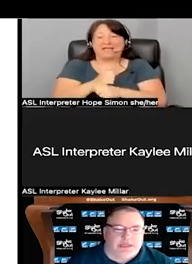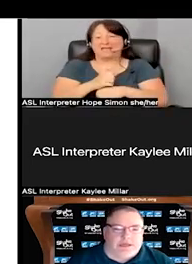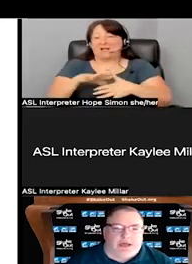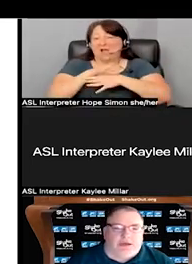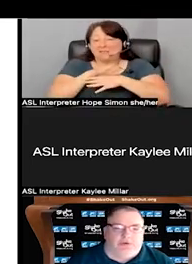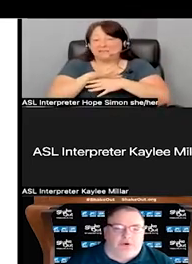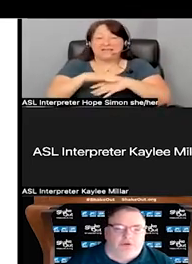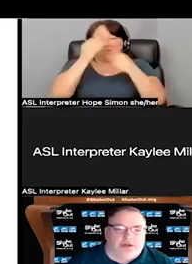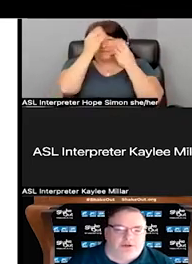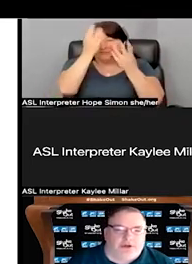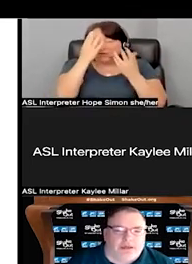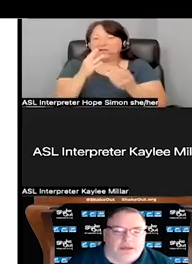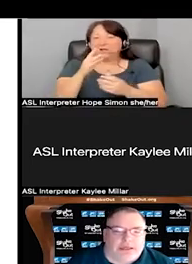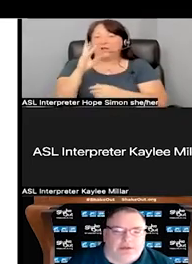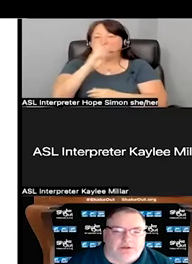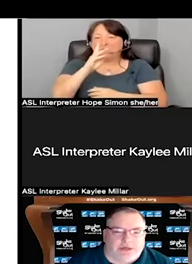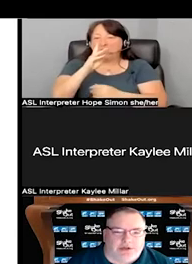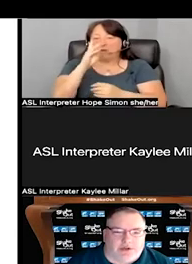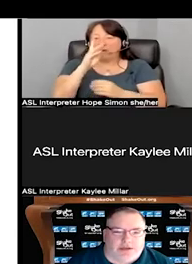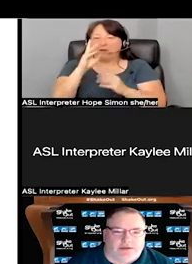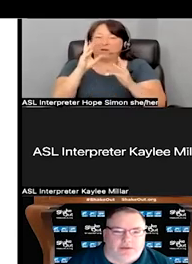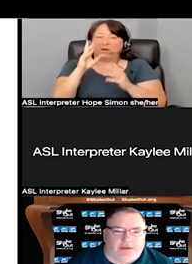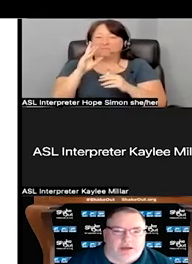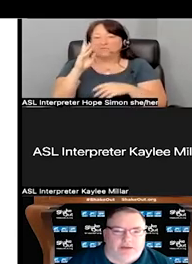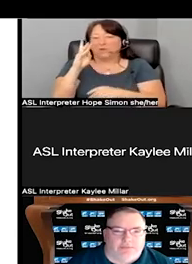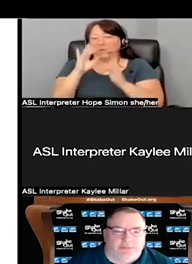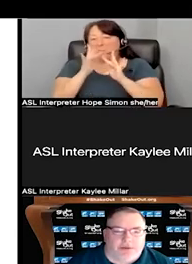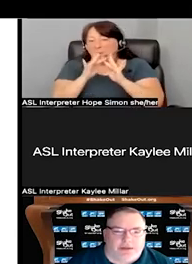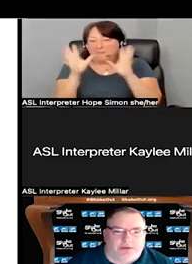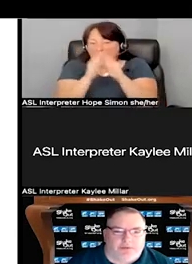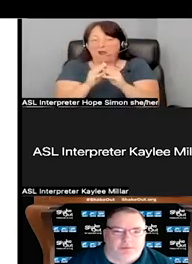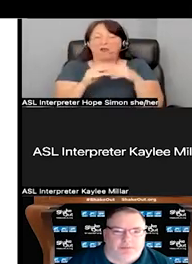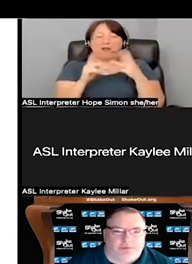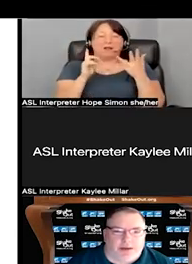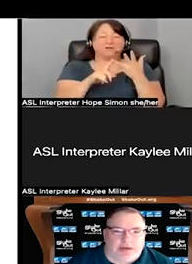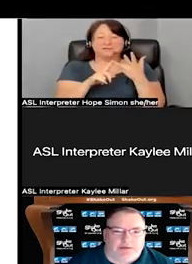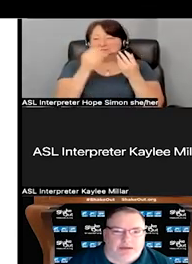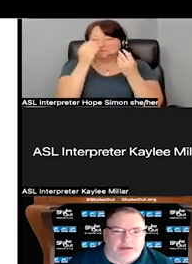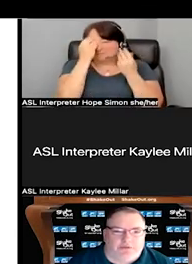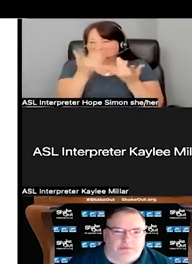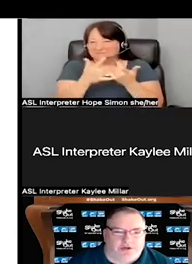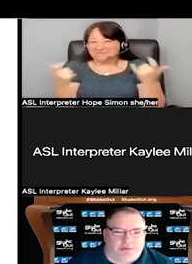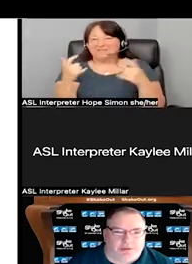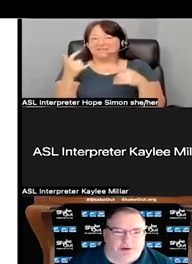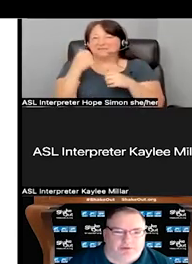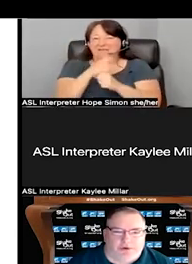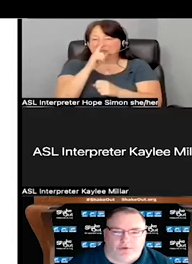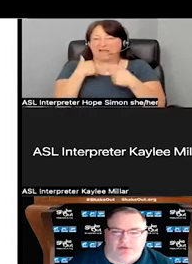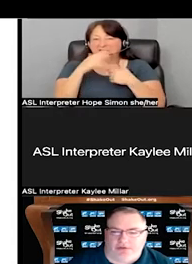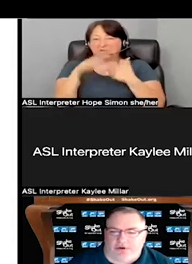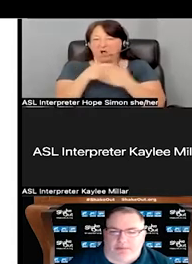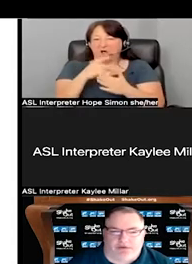and for your sector to make sure that it is having the needed information to be prepared